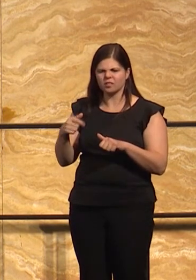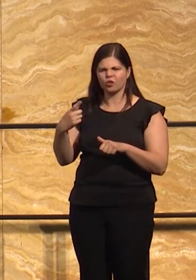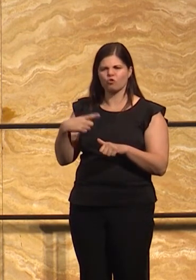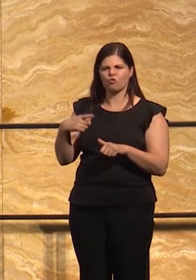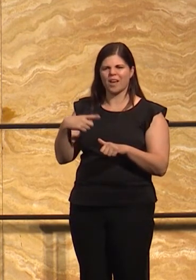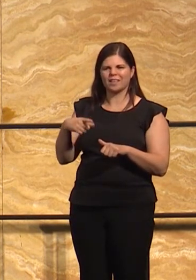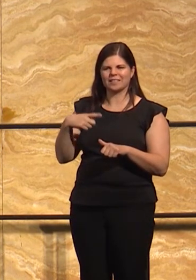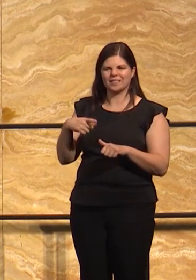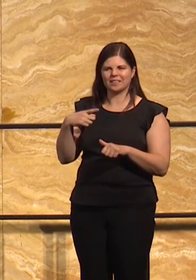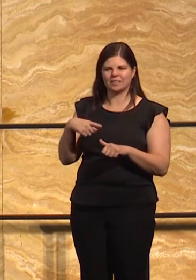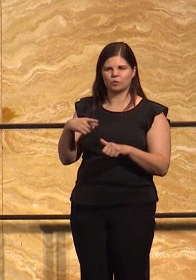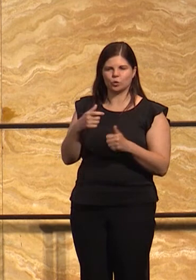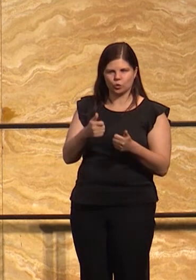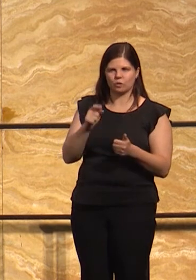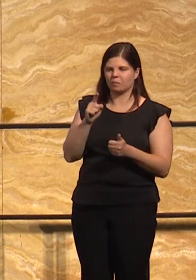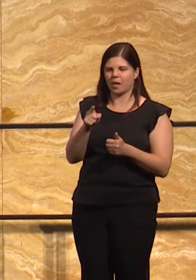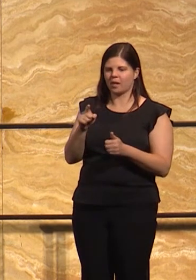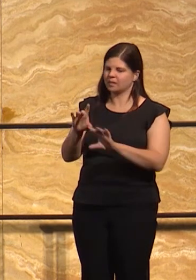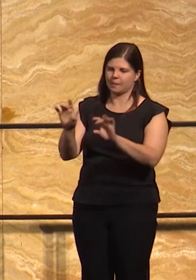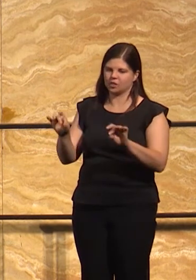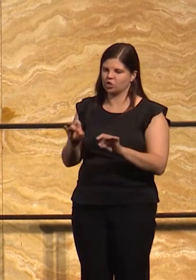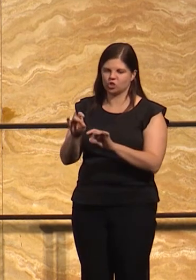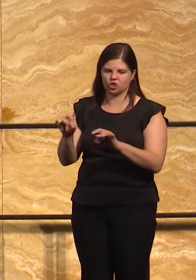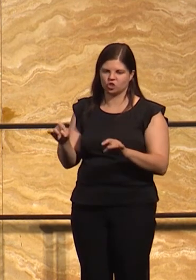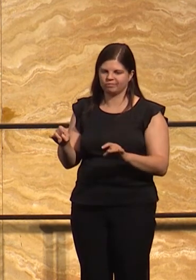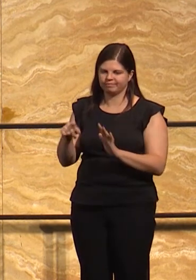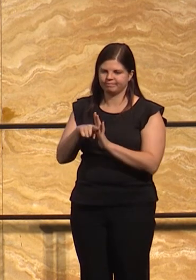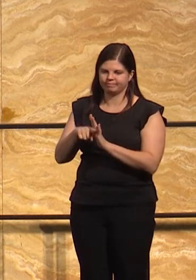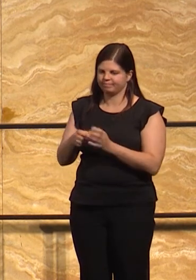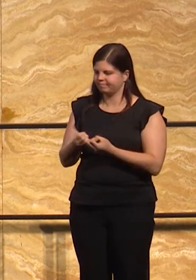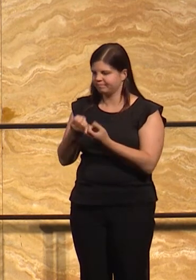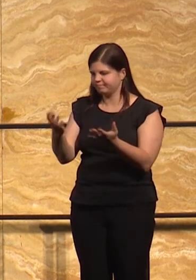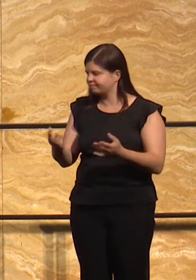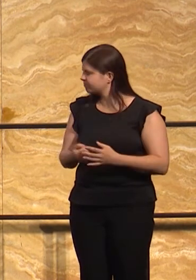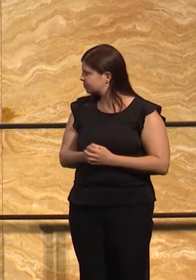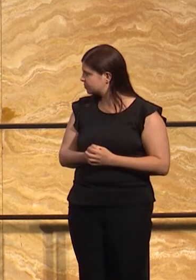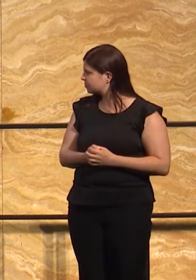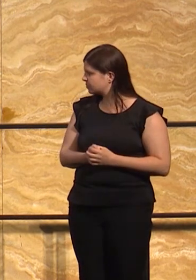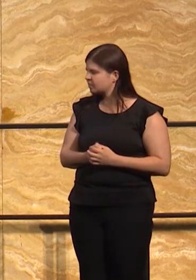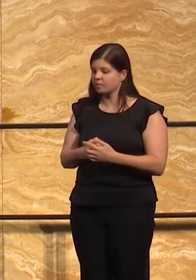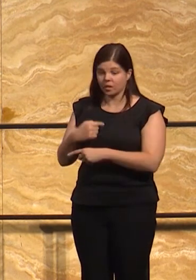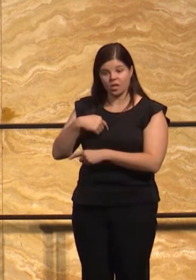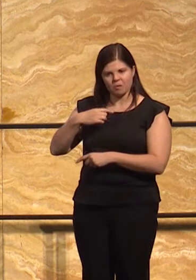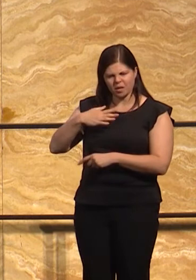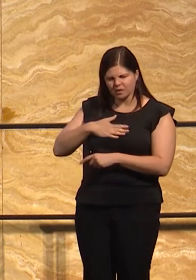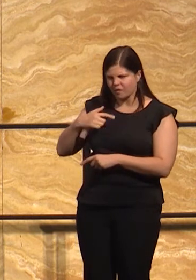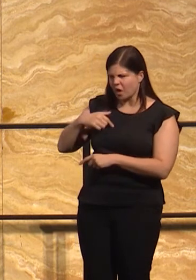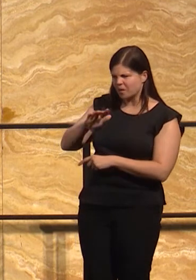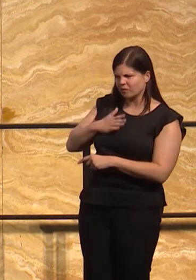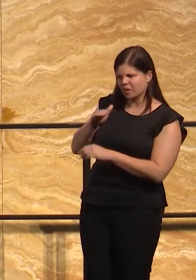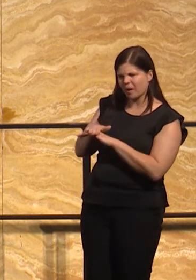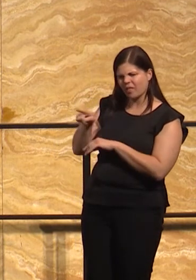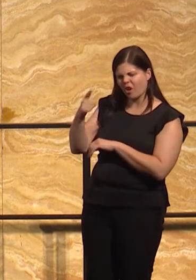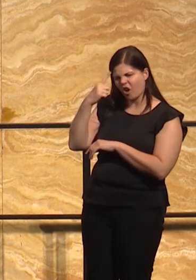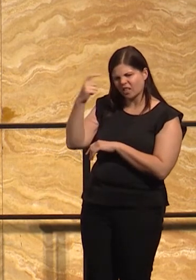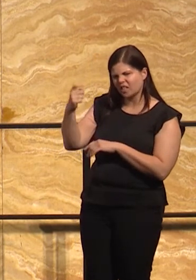that was done and the double standards that we can do that in Libya but not in another place. I'm interested in that idea. Yes.